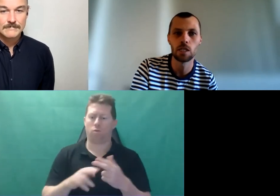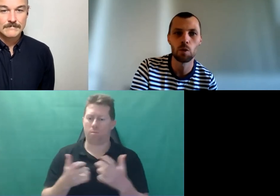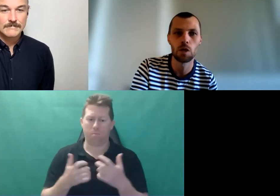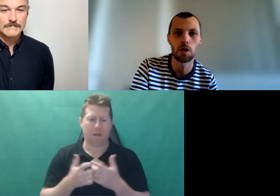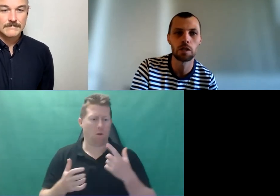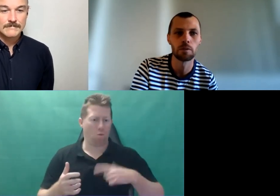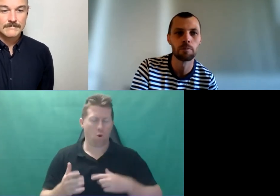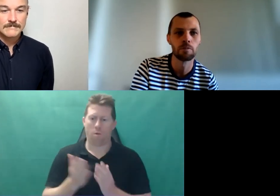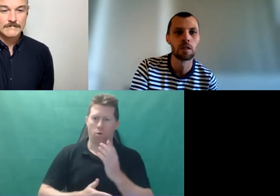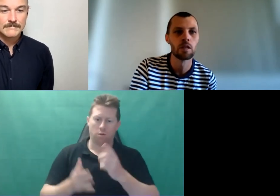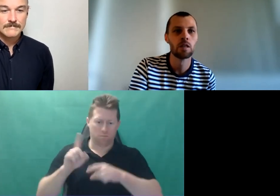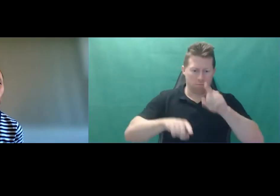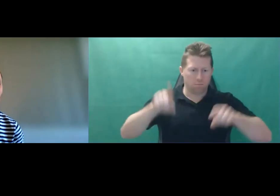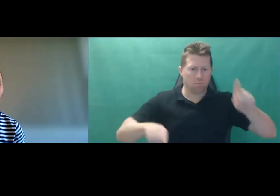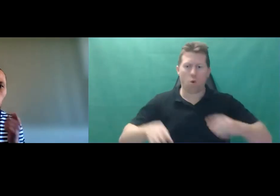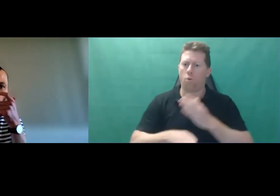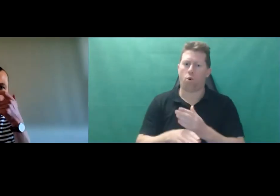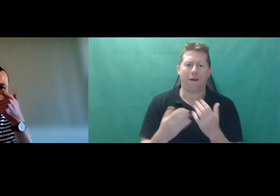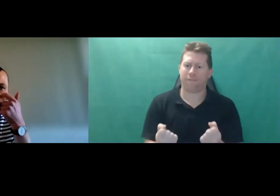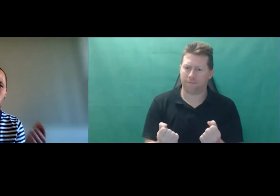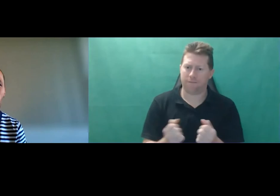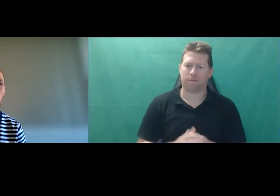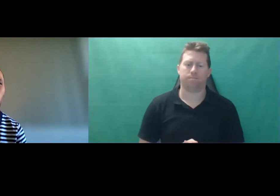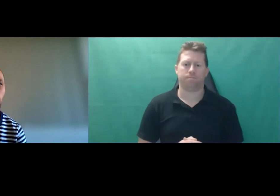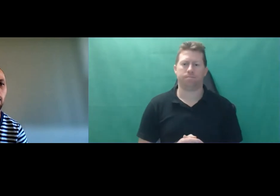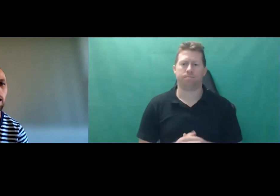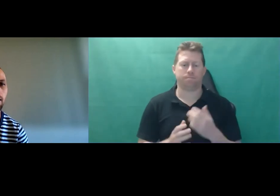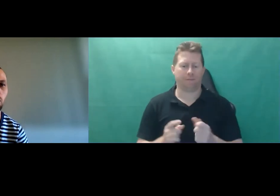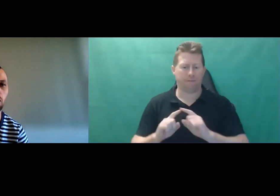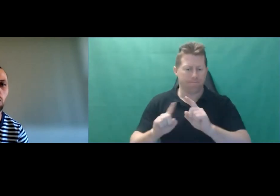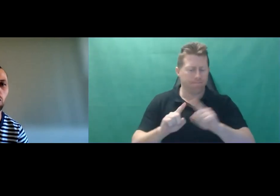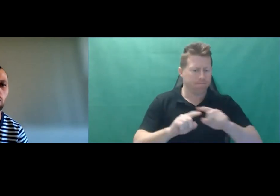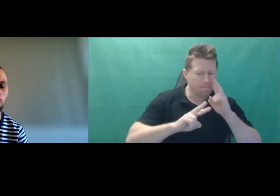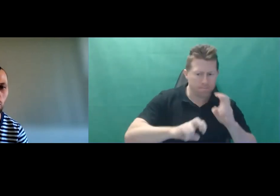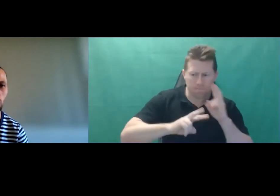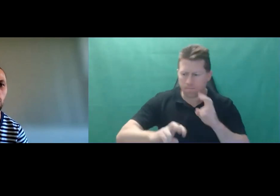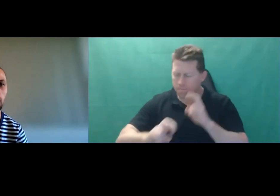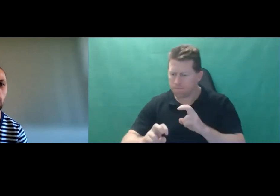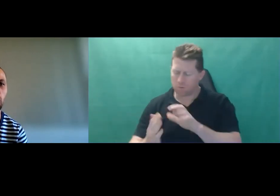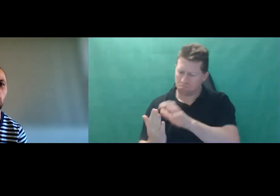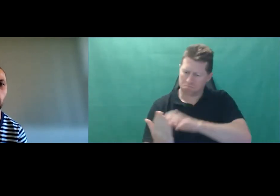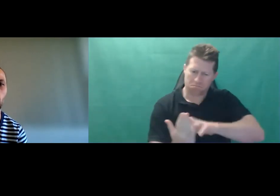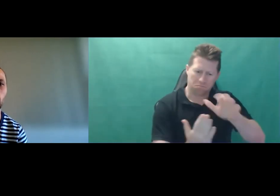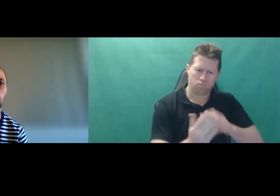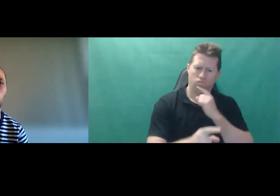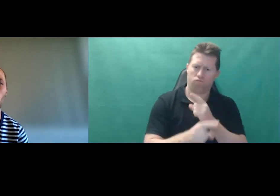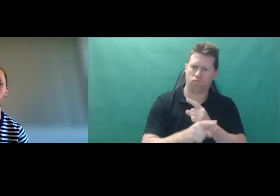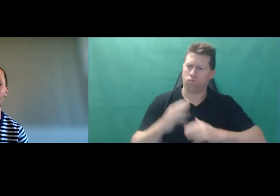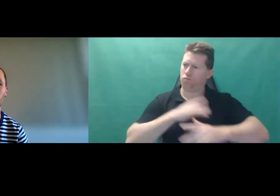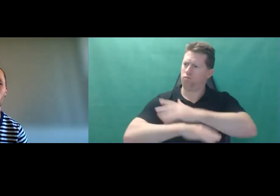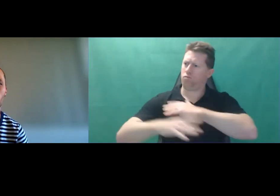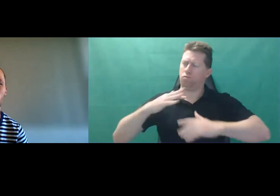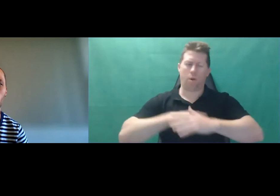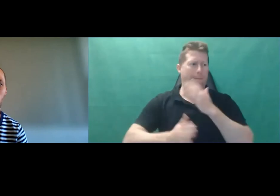diversity work. Zygmunt Bauman and Tim may have written that to think sociologically can render us more sensitive